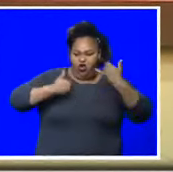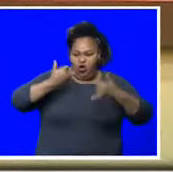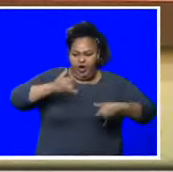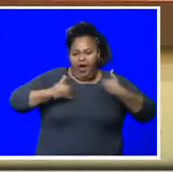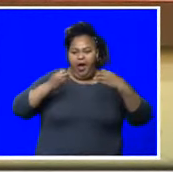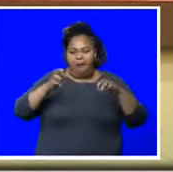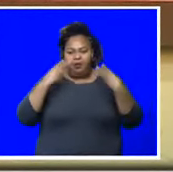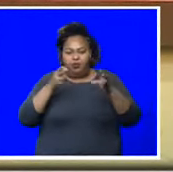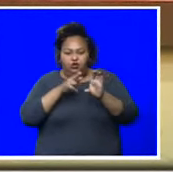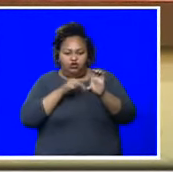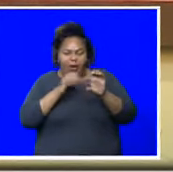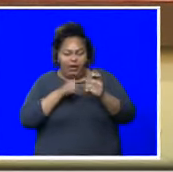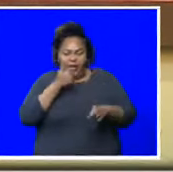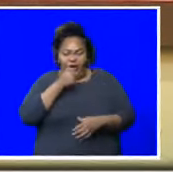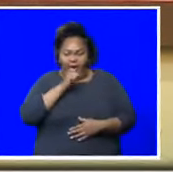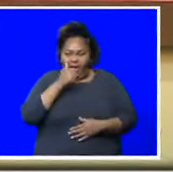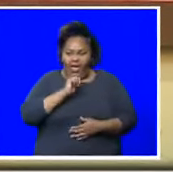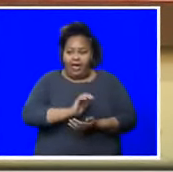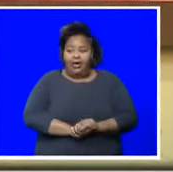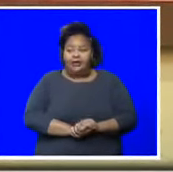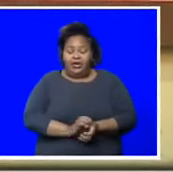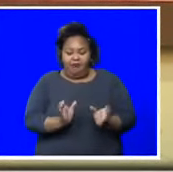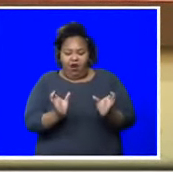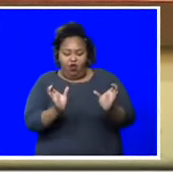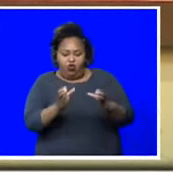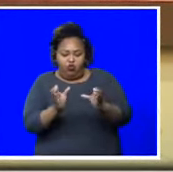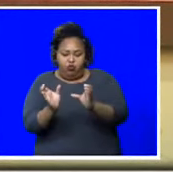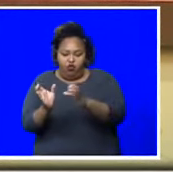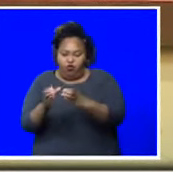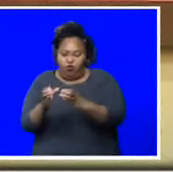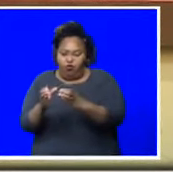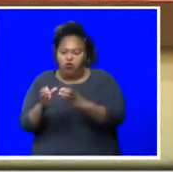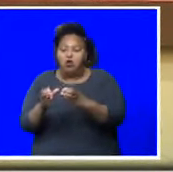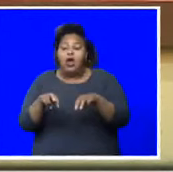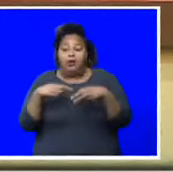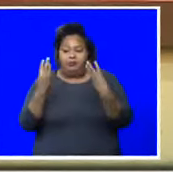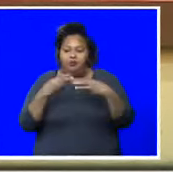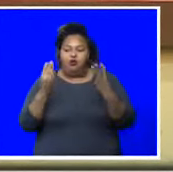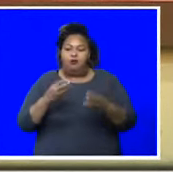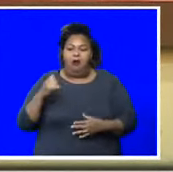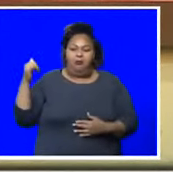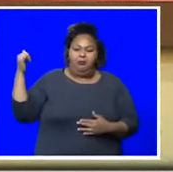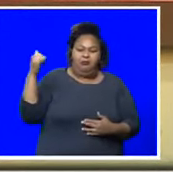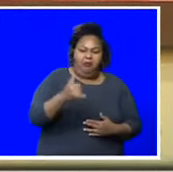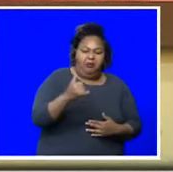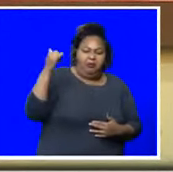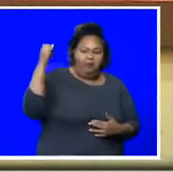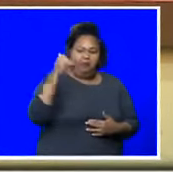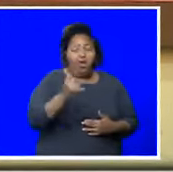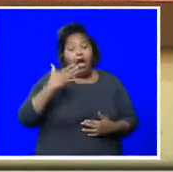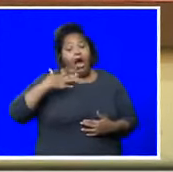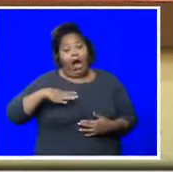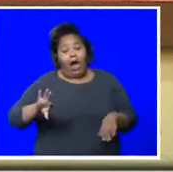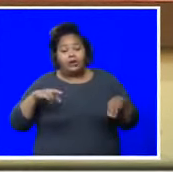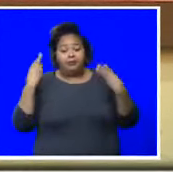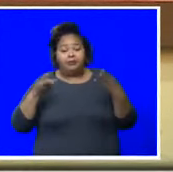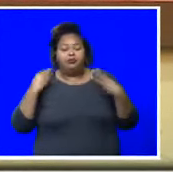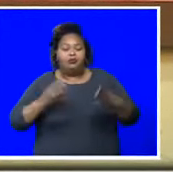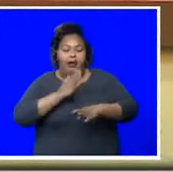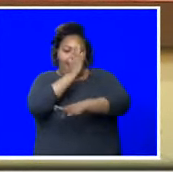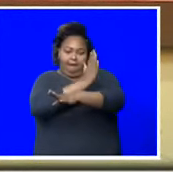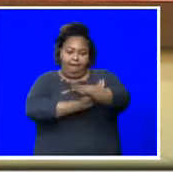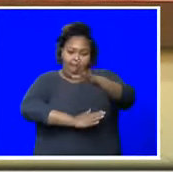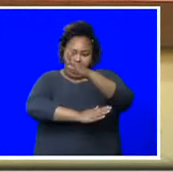lathide sekahlaselana ngayo imikhwa la kugcine khona kuba khona labalimalako. Kuthi te noma kusacala lo